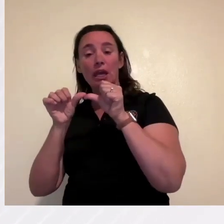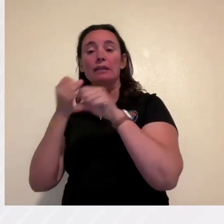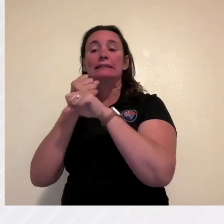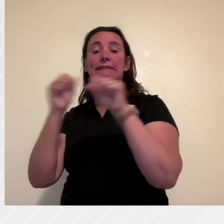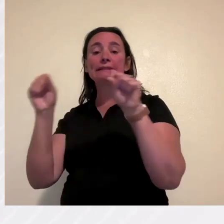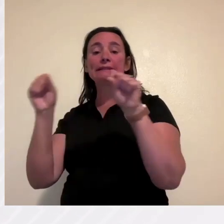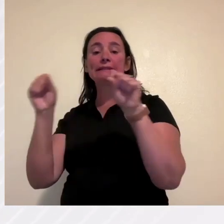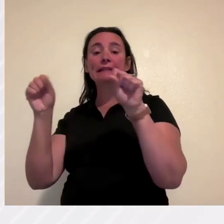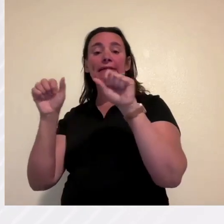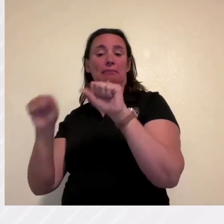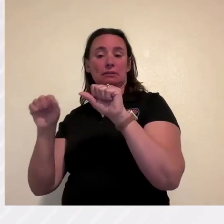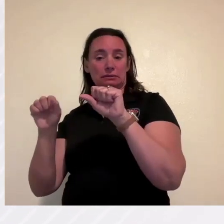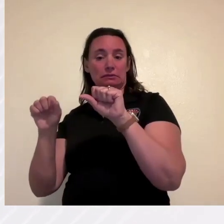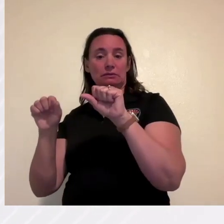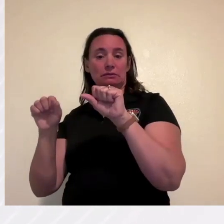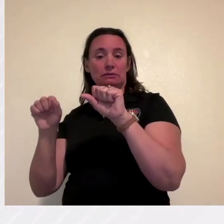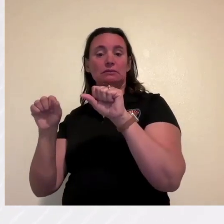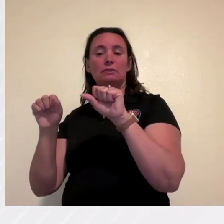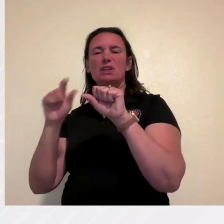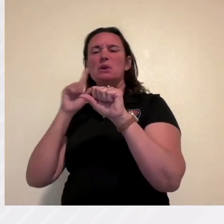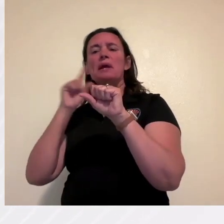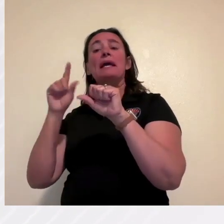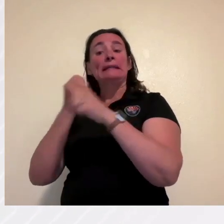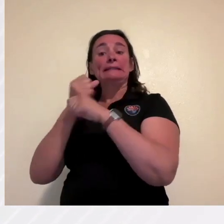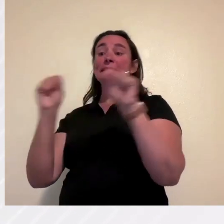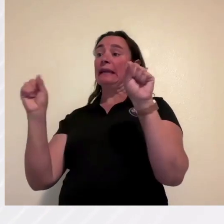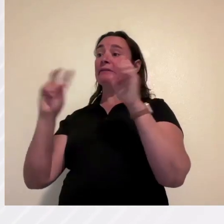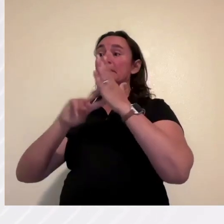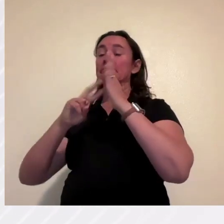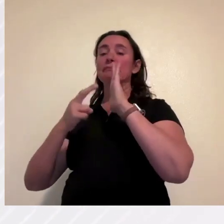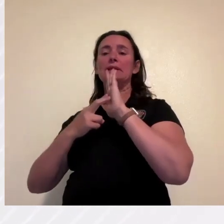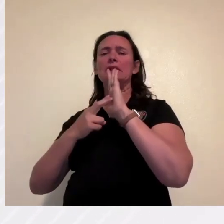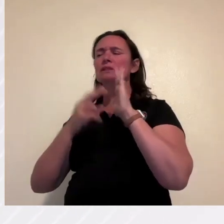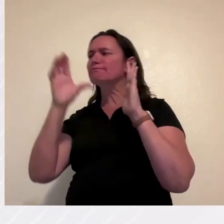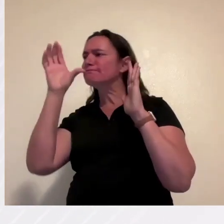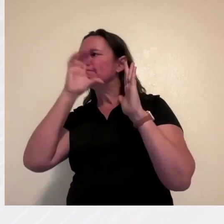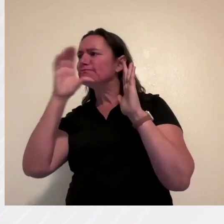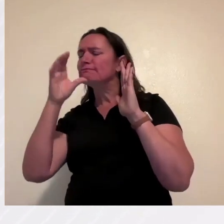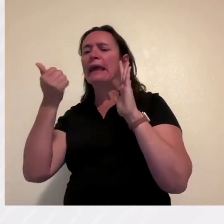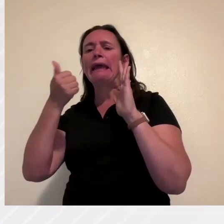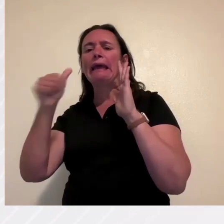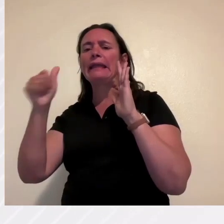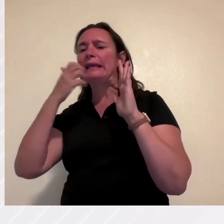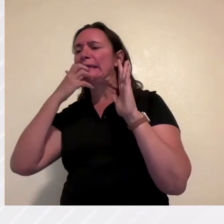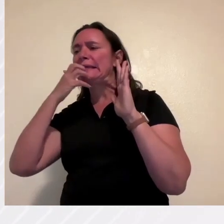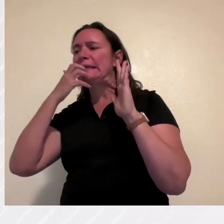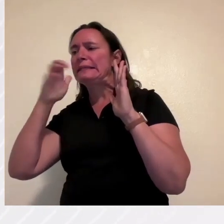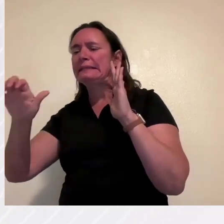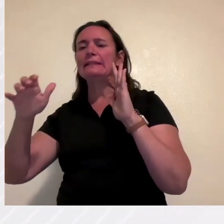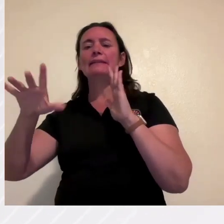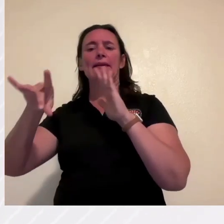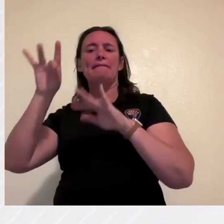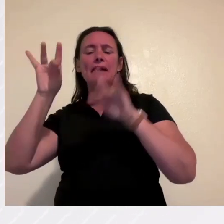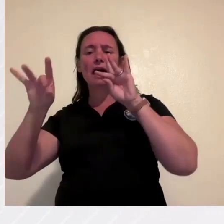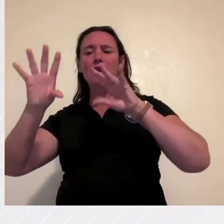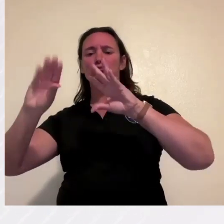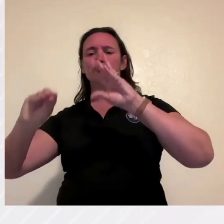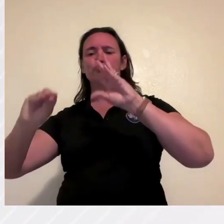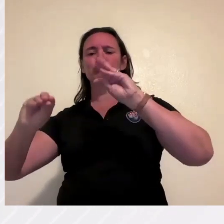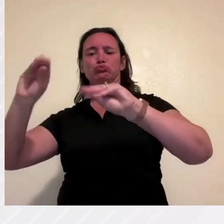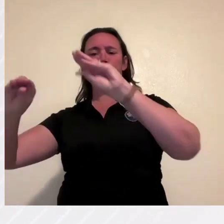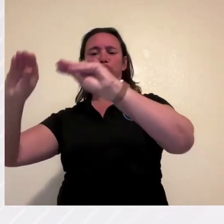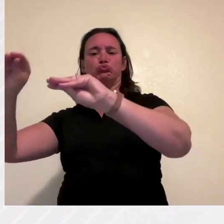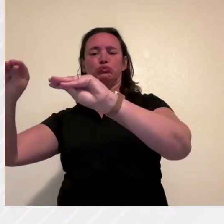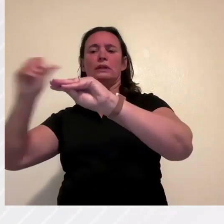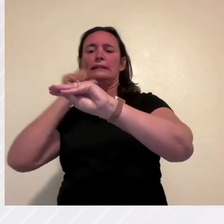say they're going as safe as possible, they're just trying to seek out any type of heat signatures that they're finding and mitigating those to keep that from being